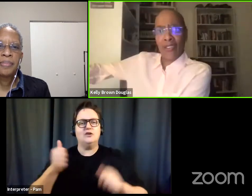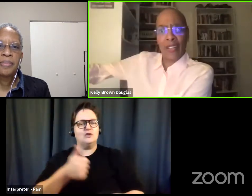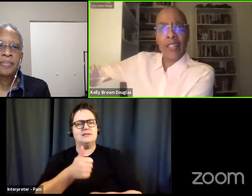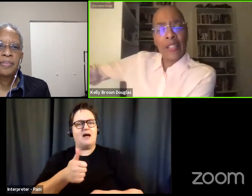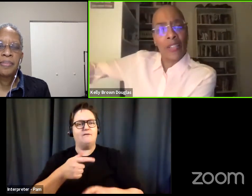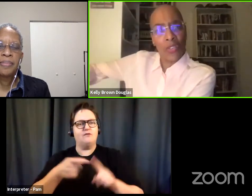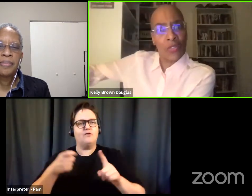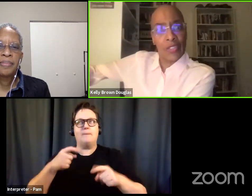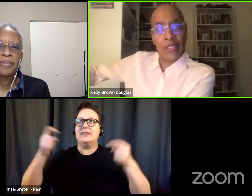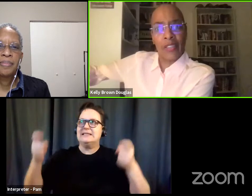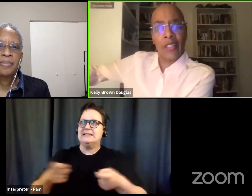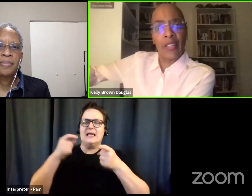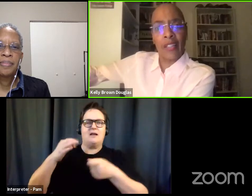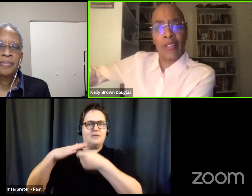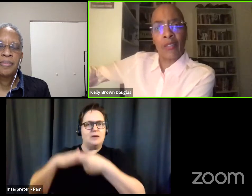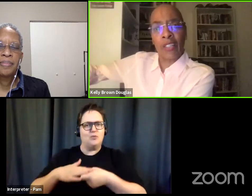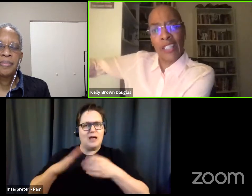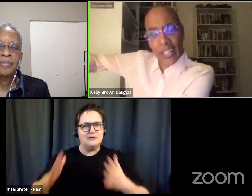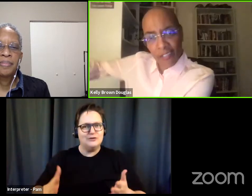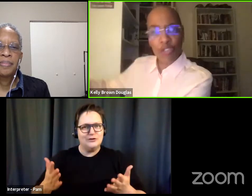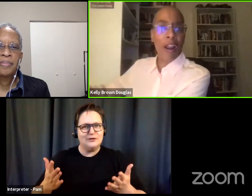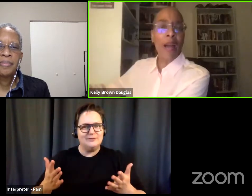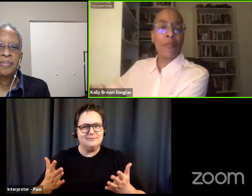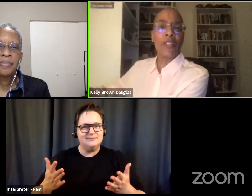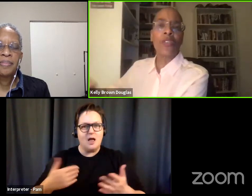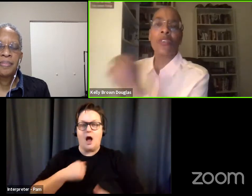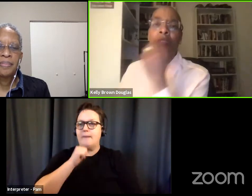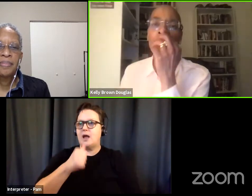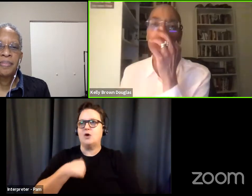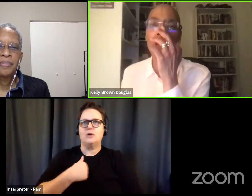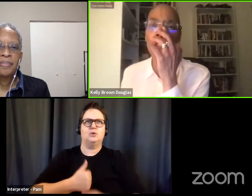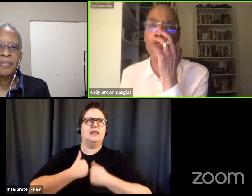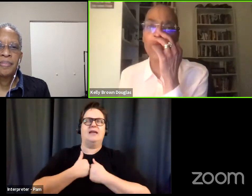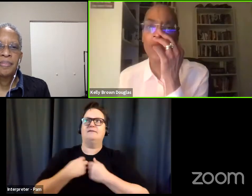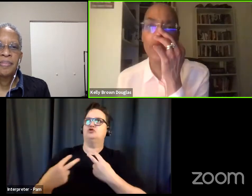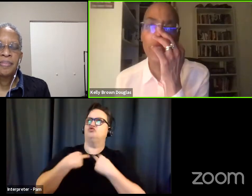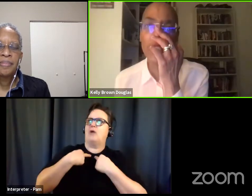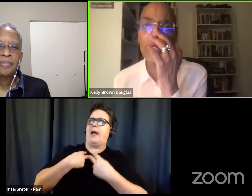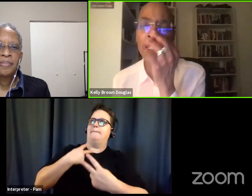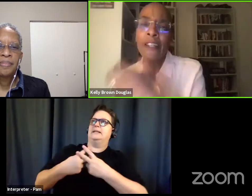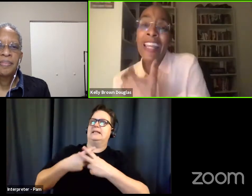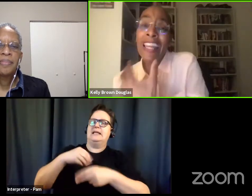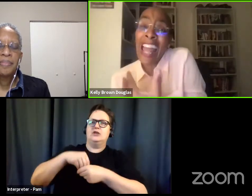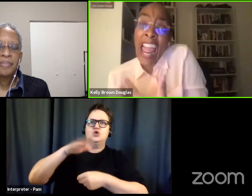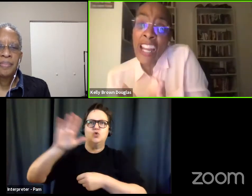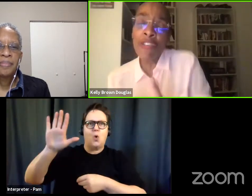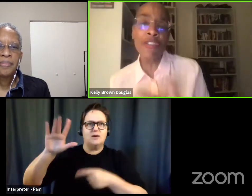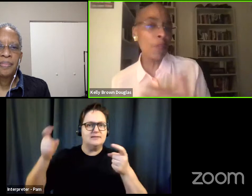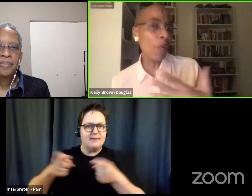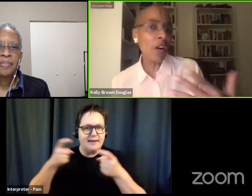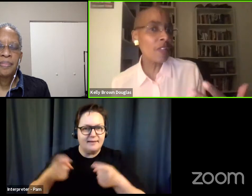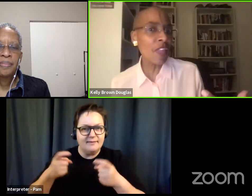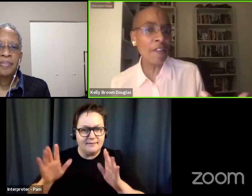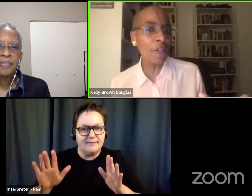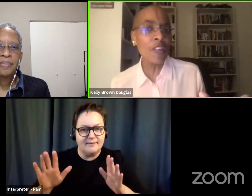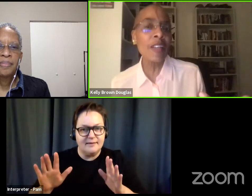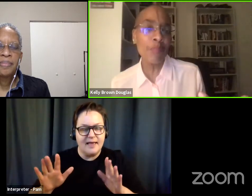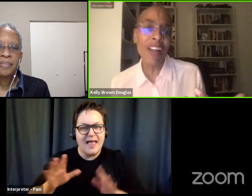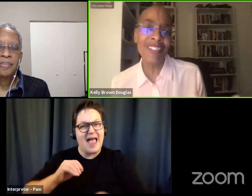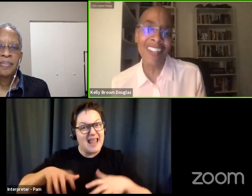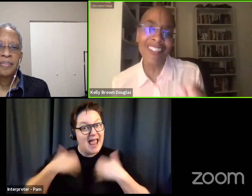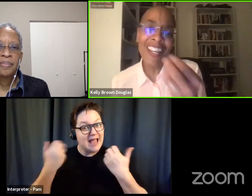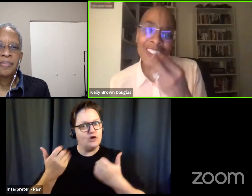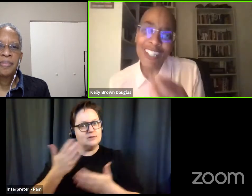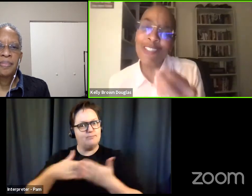I'm not gonna, you know, live trapped in your sin. And anger is a part of that